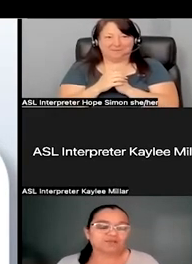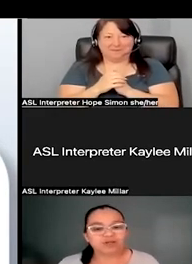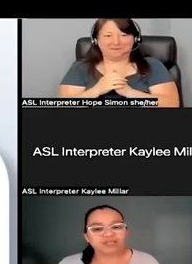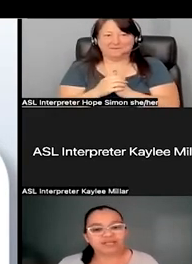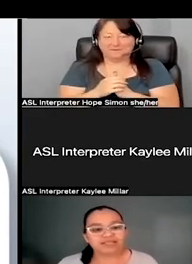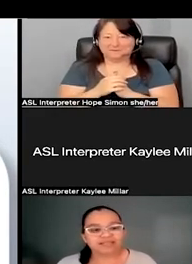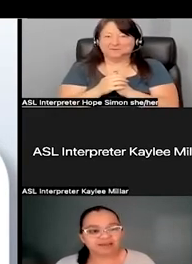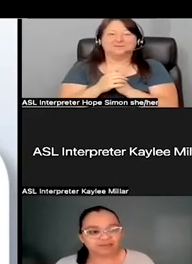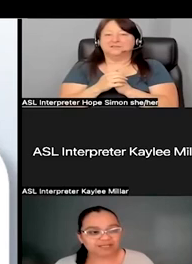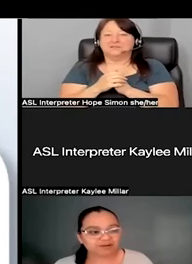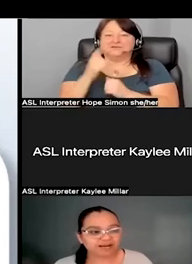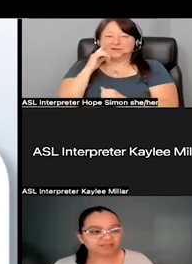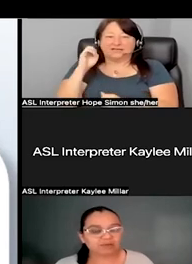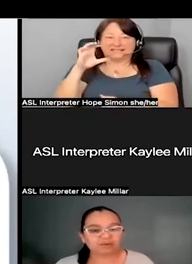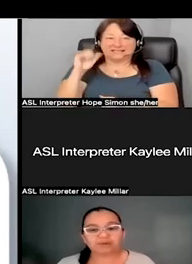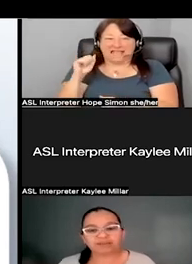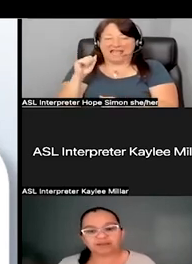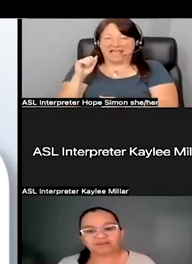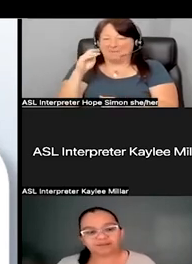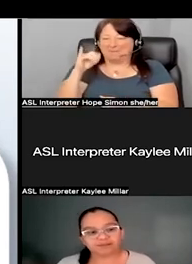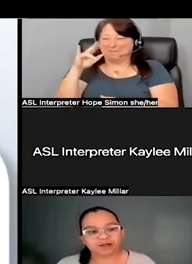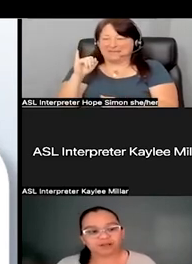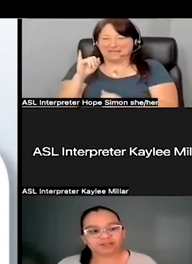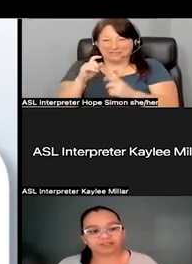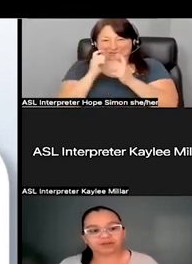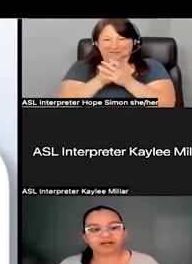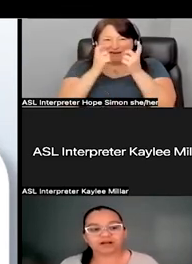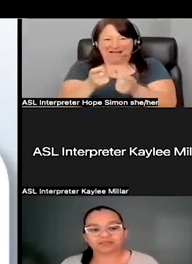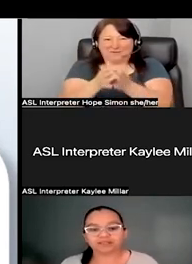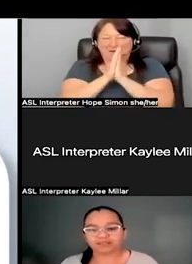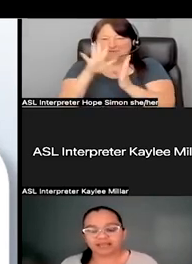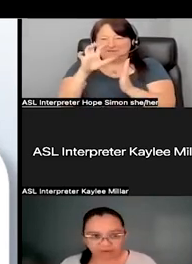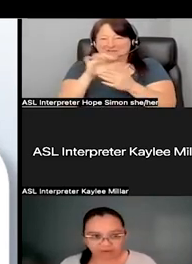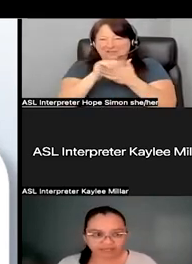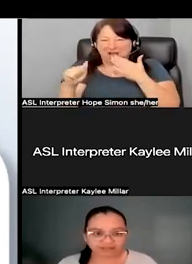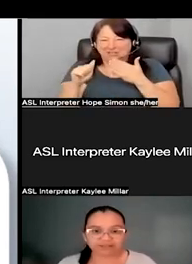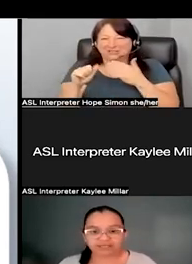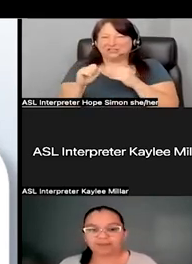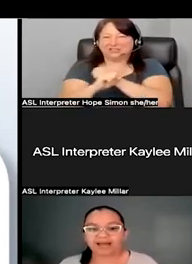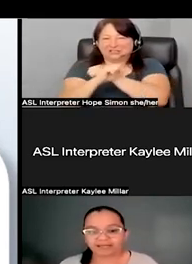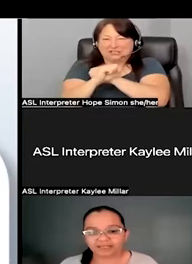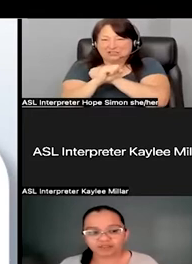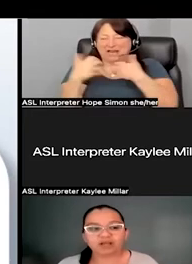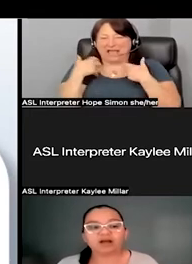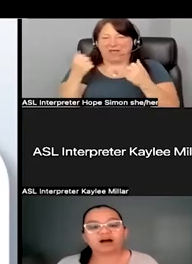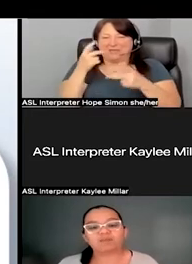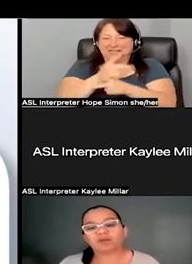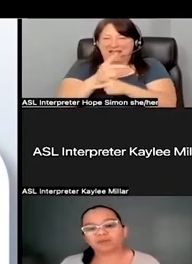So for the ECA mini grant, we requested a $500 secure healthcare clinic